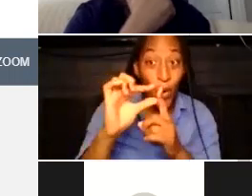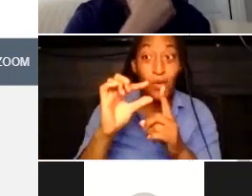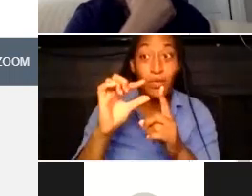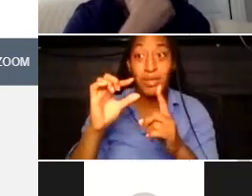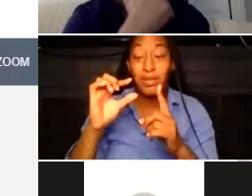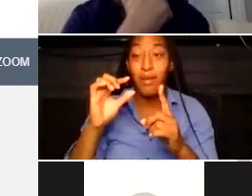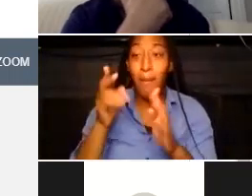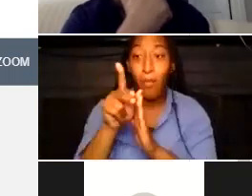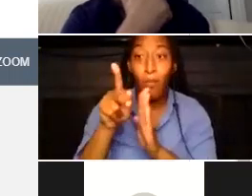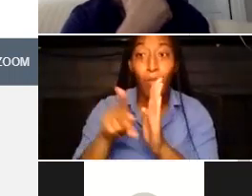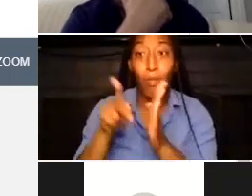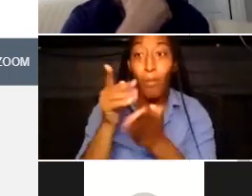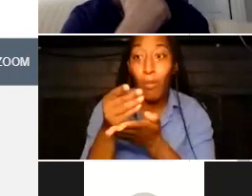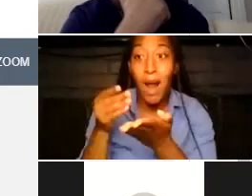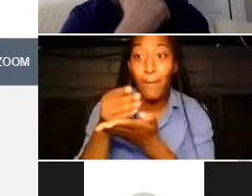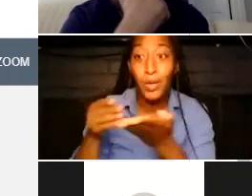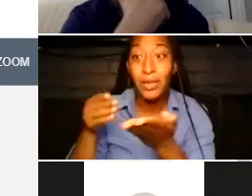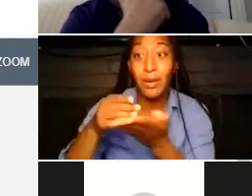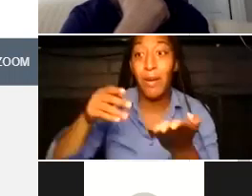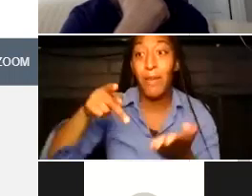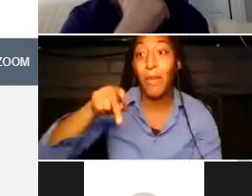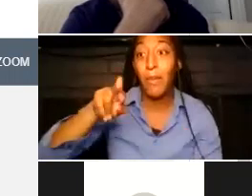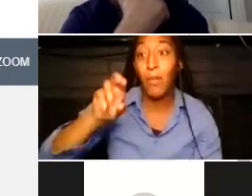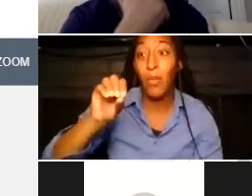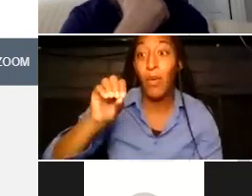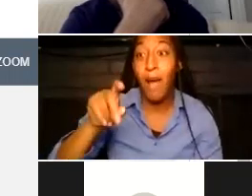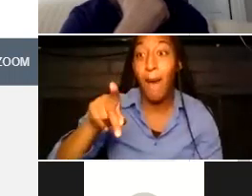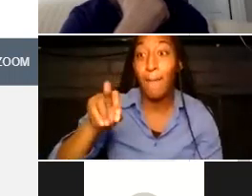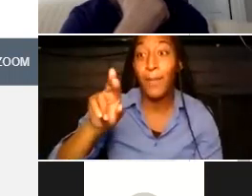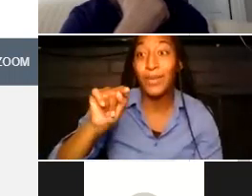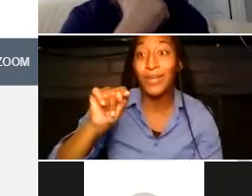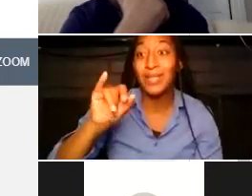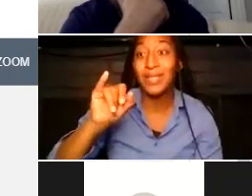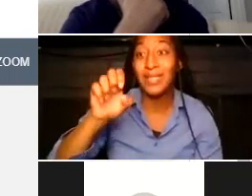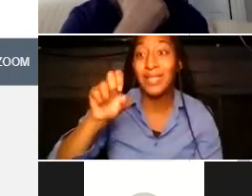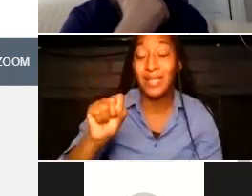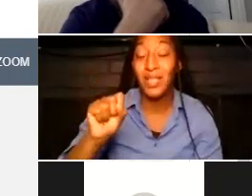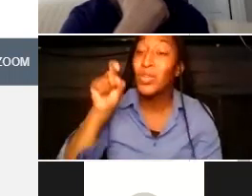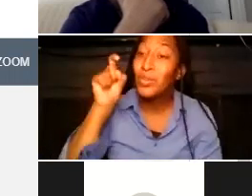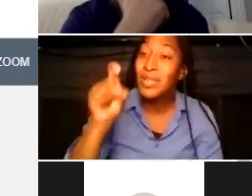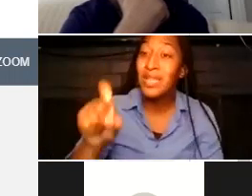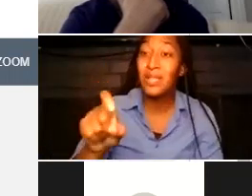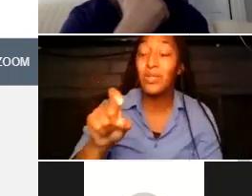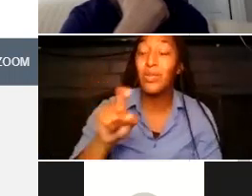in physics, we have to be sure that we're distinguishing from the